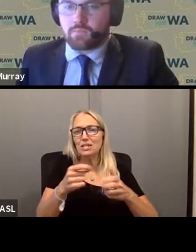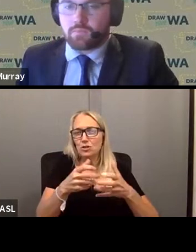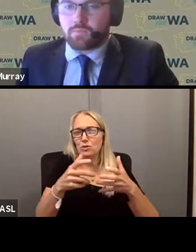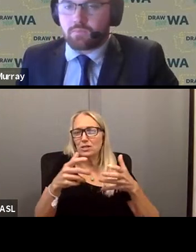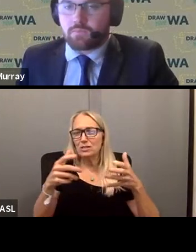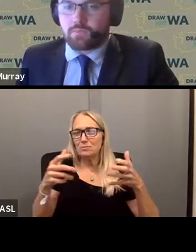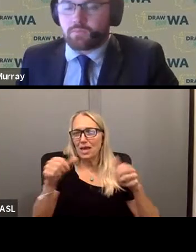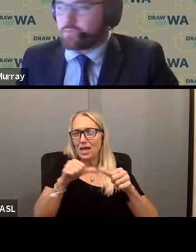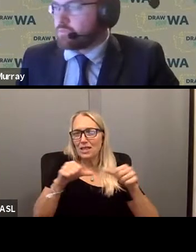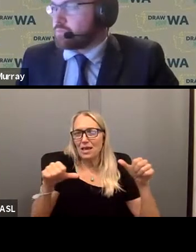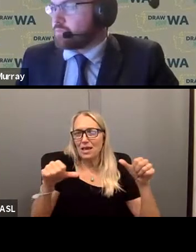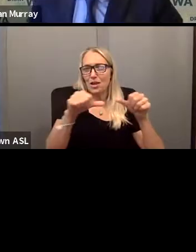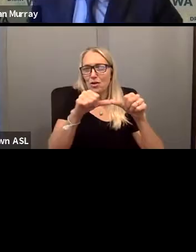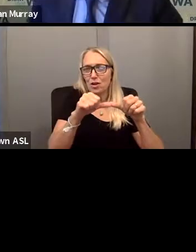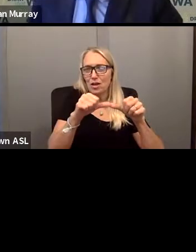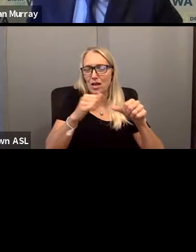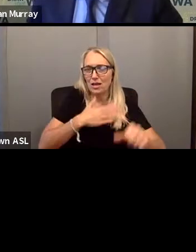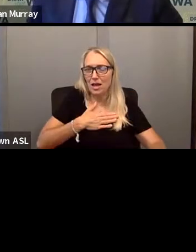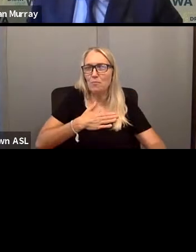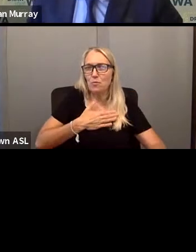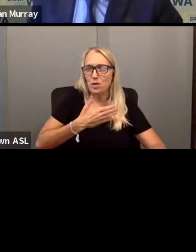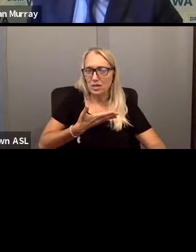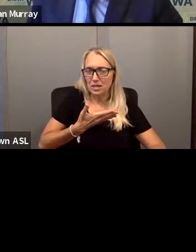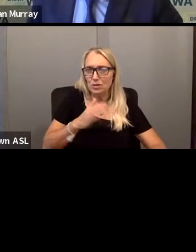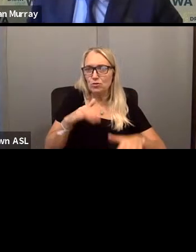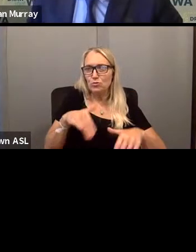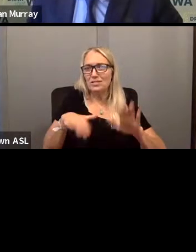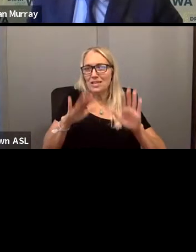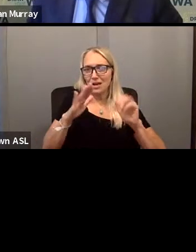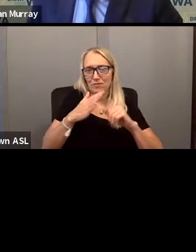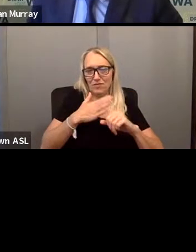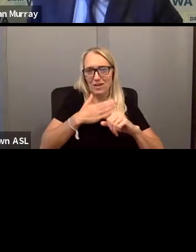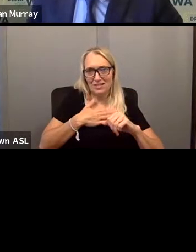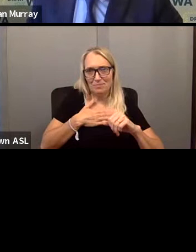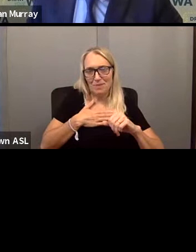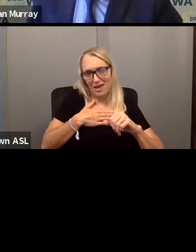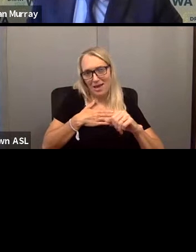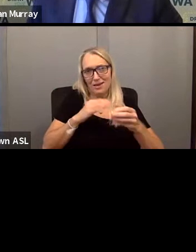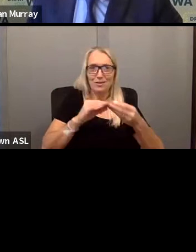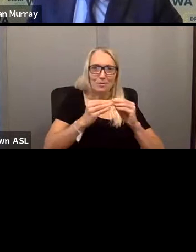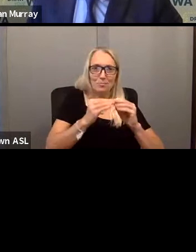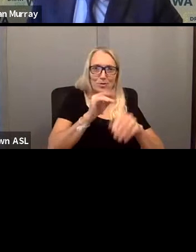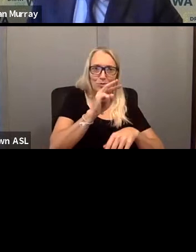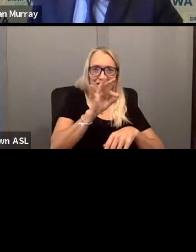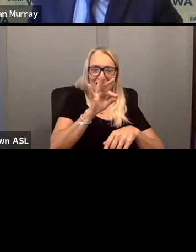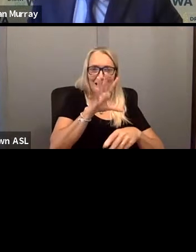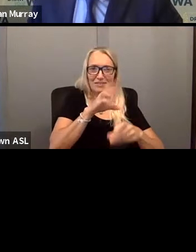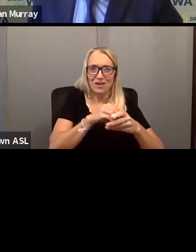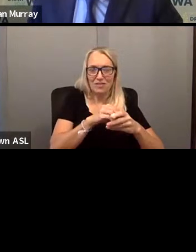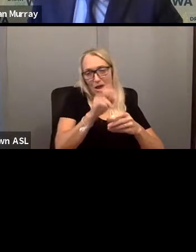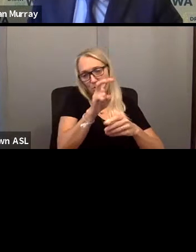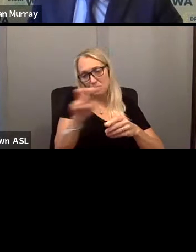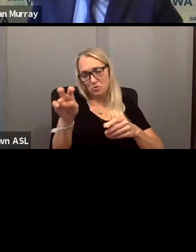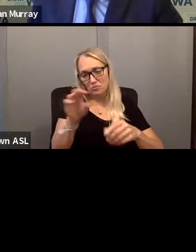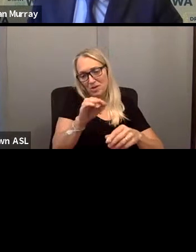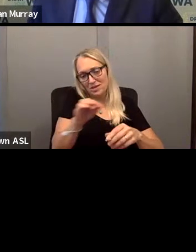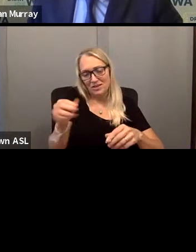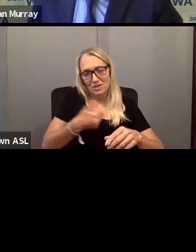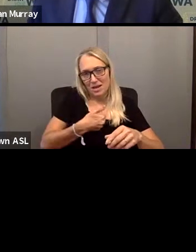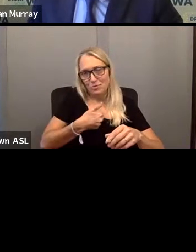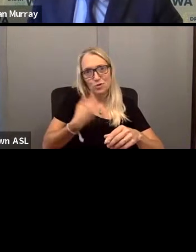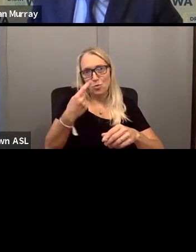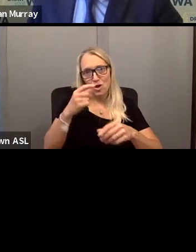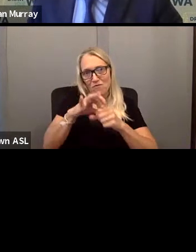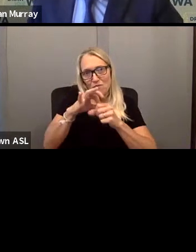I'm willing to sacrifice my present status in the 29th for that purpose, but I'm just a constituent.